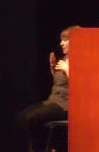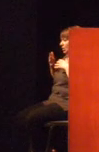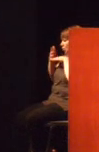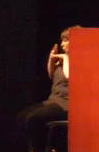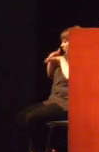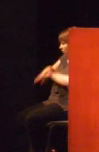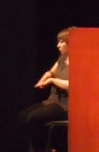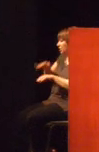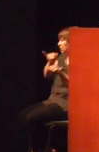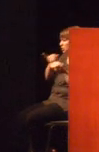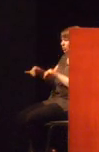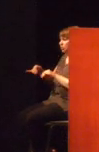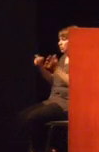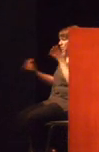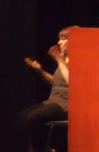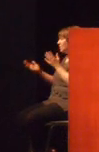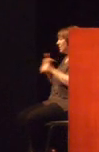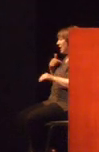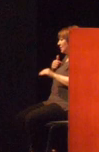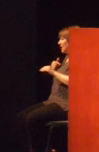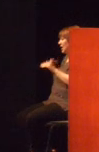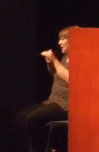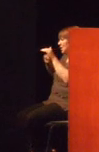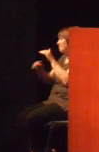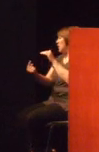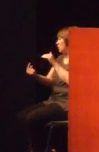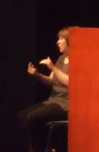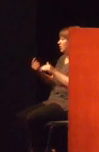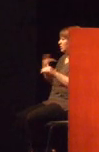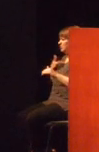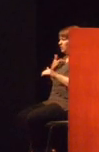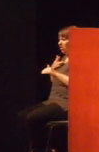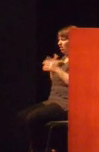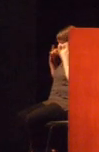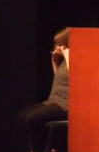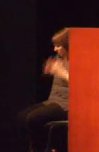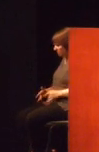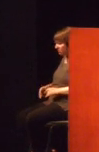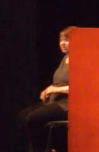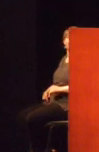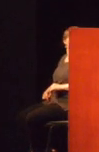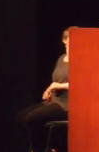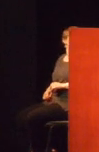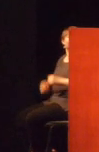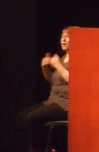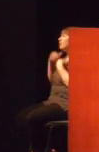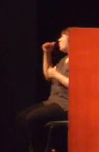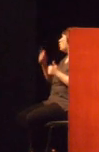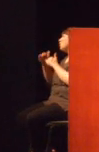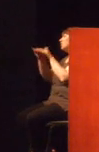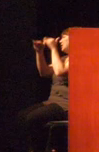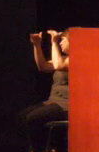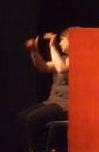make a microaggression and then I feel like garbage and then I think I should never do this again. And so, you know, it's like I have all of the levels in me at